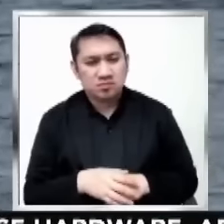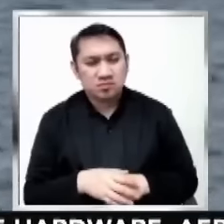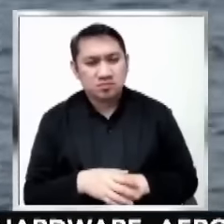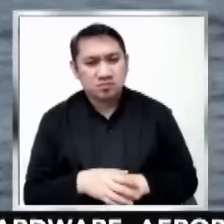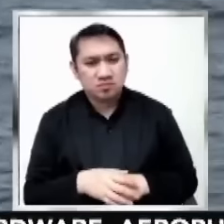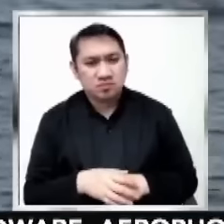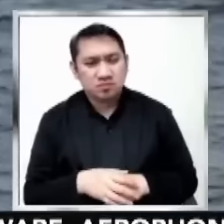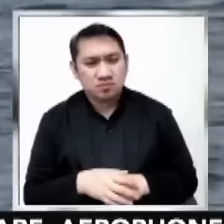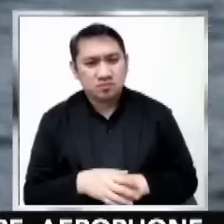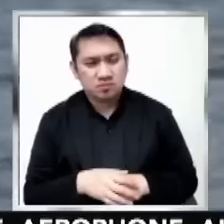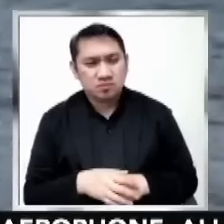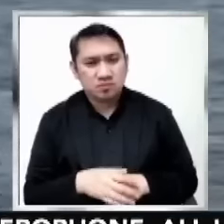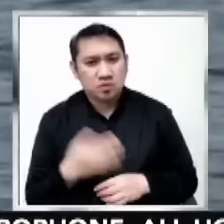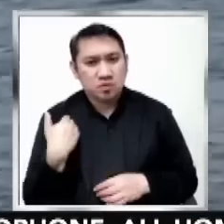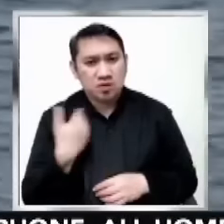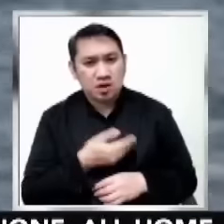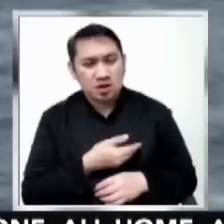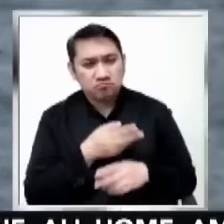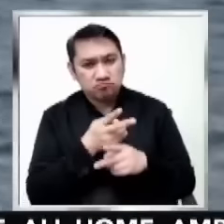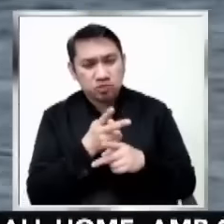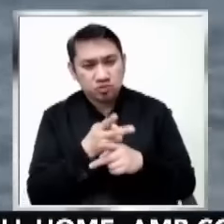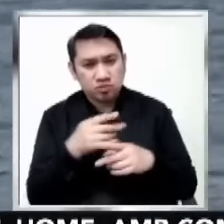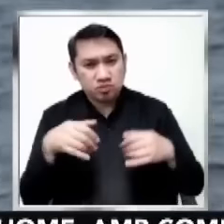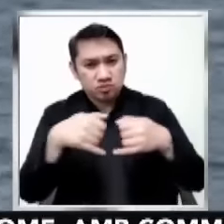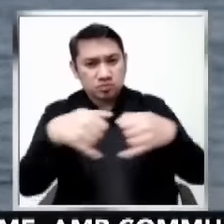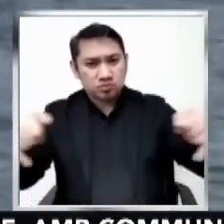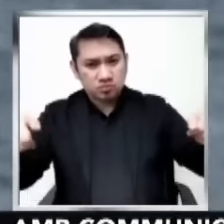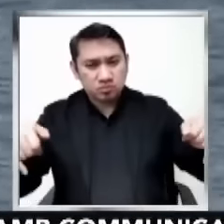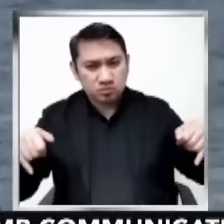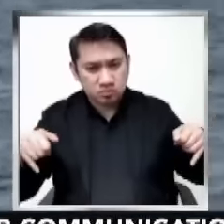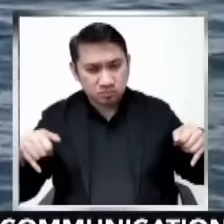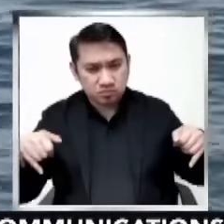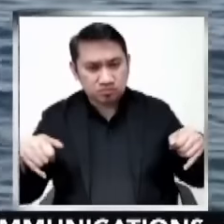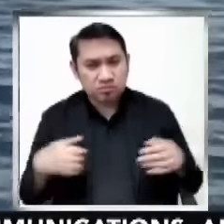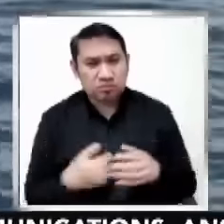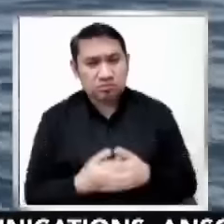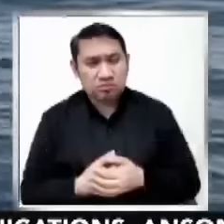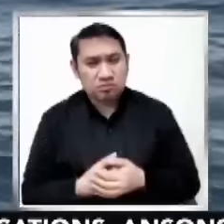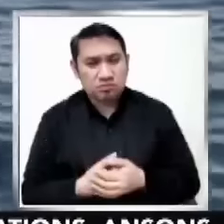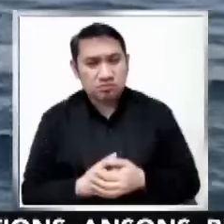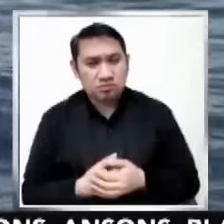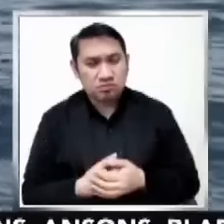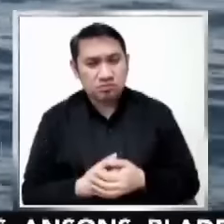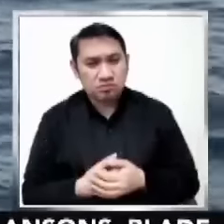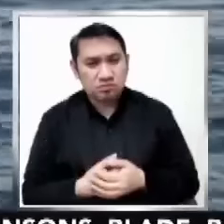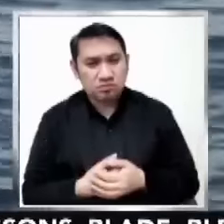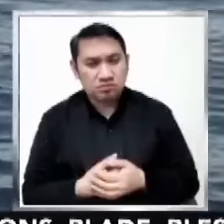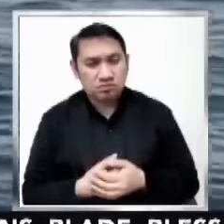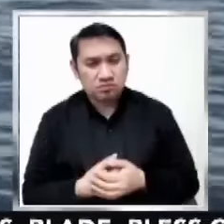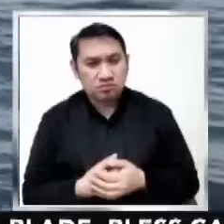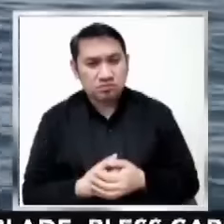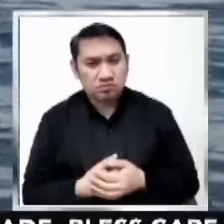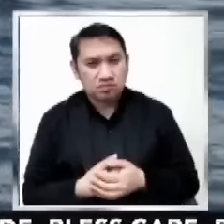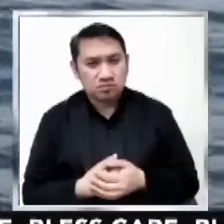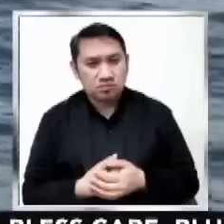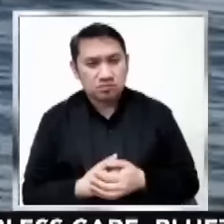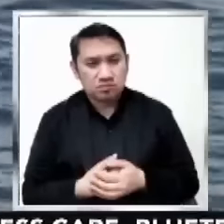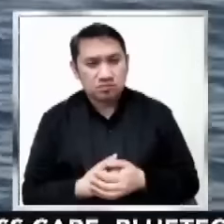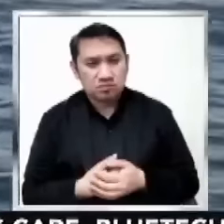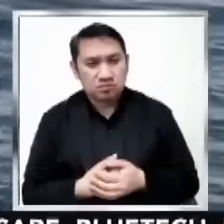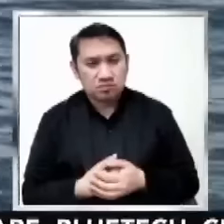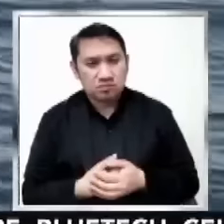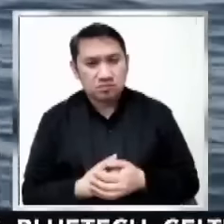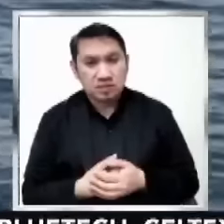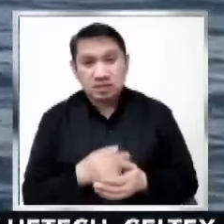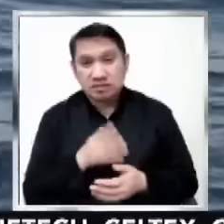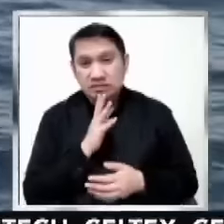maritime patrol within the Philippine Exclusive Economic Zone. Philippine Coast Guard vessel 4407.